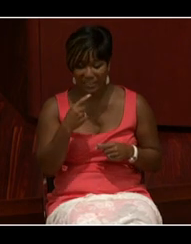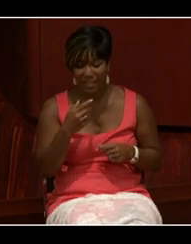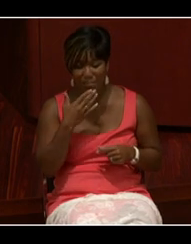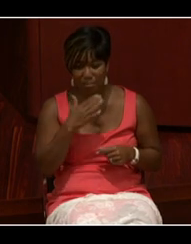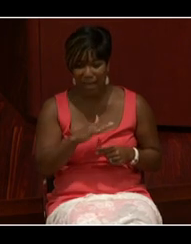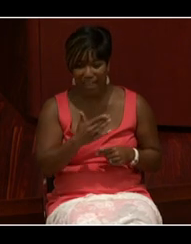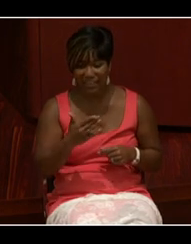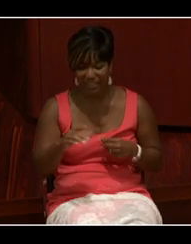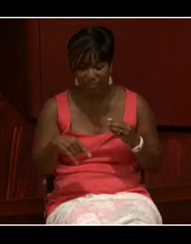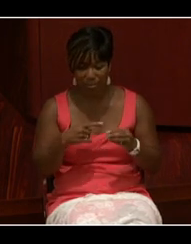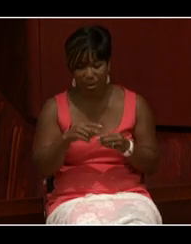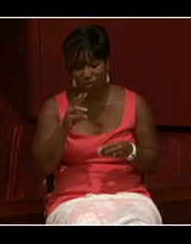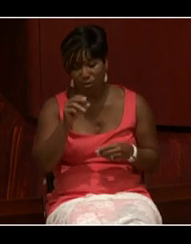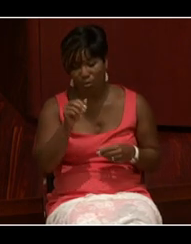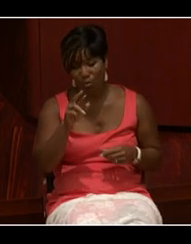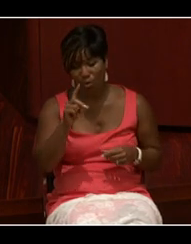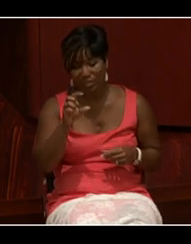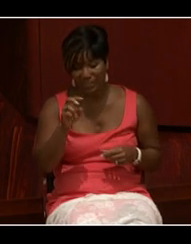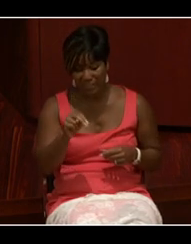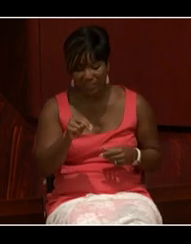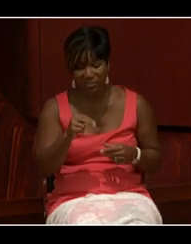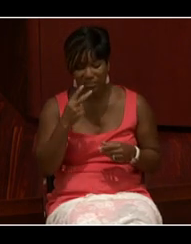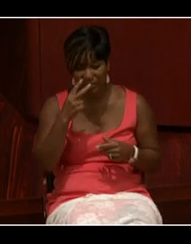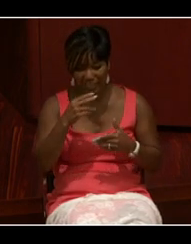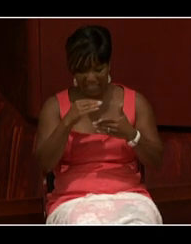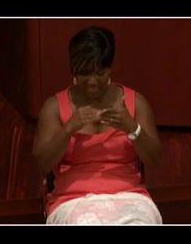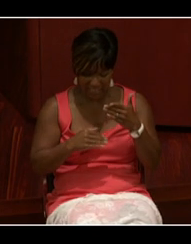can find listed in these violations.